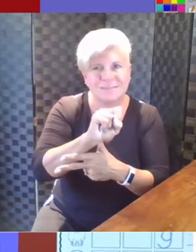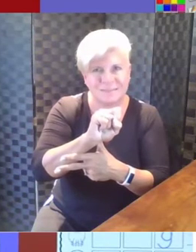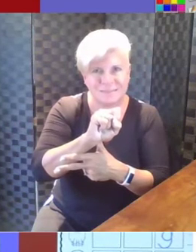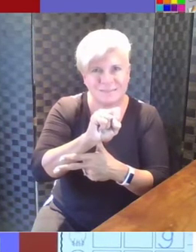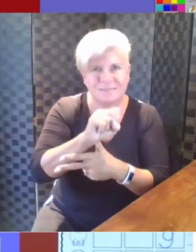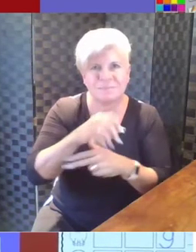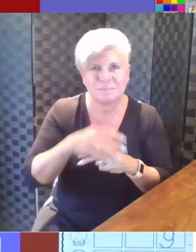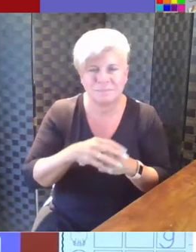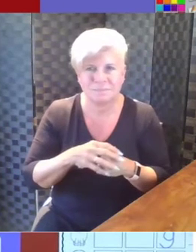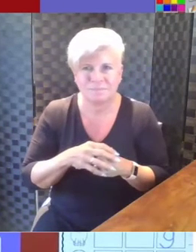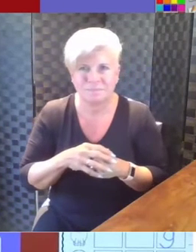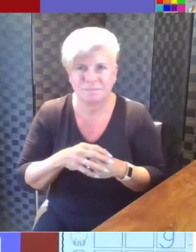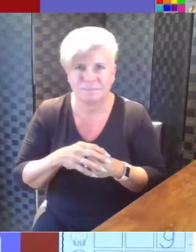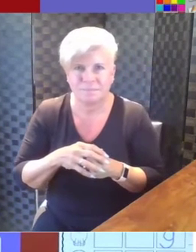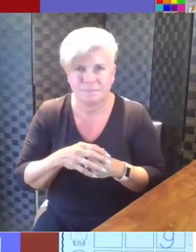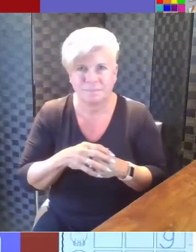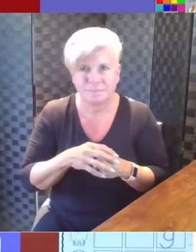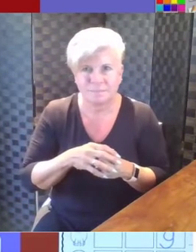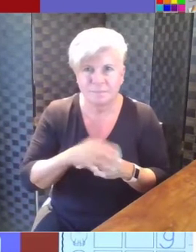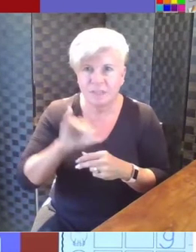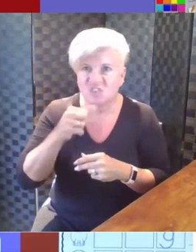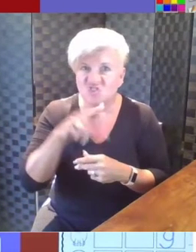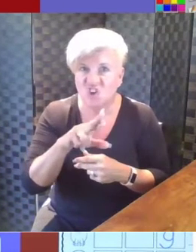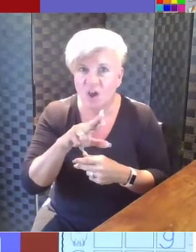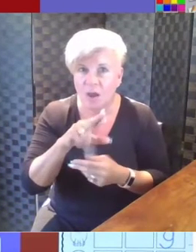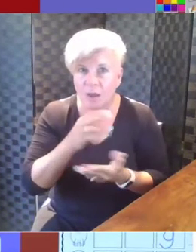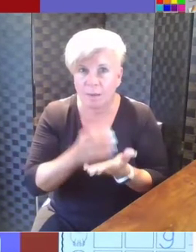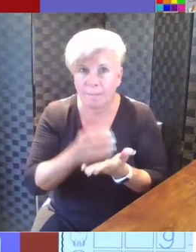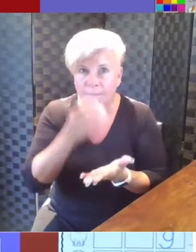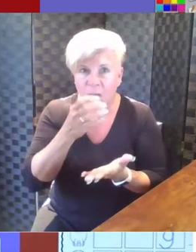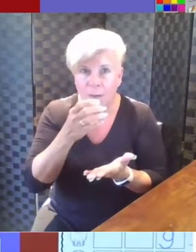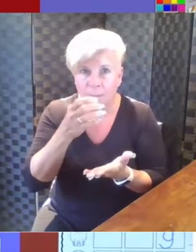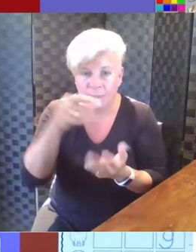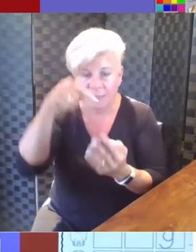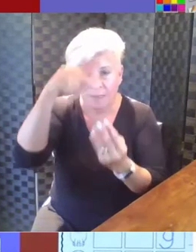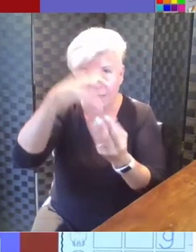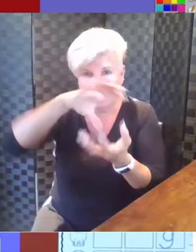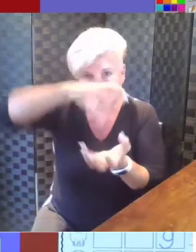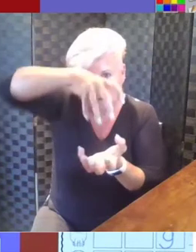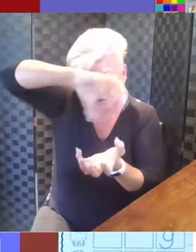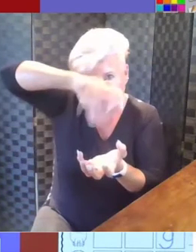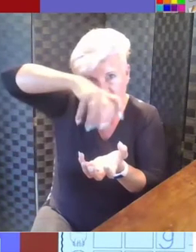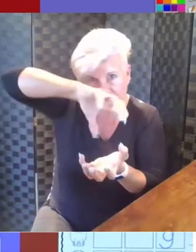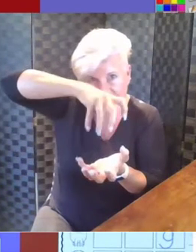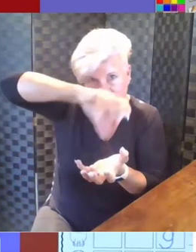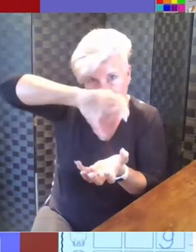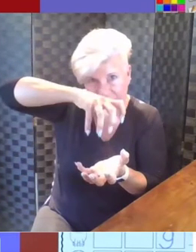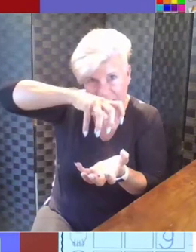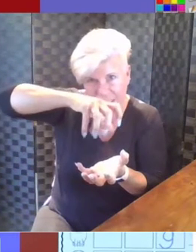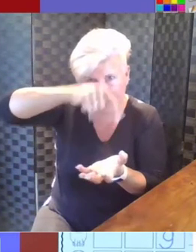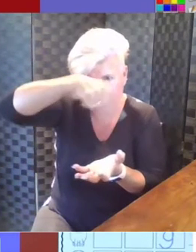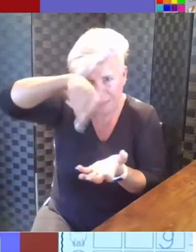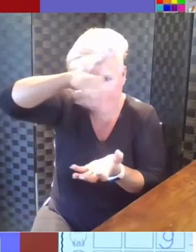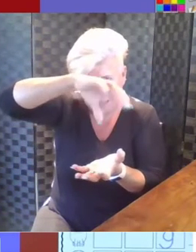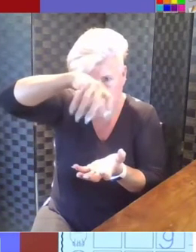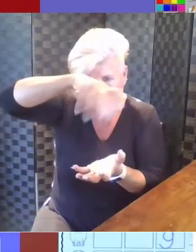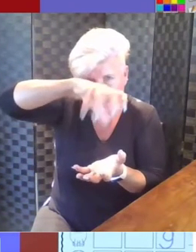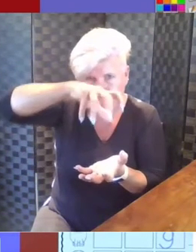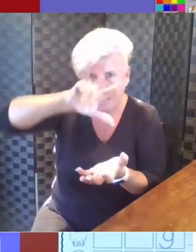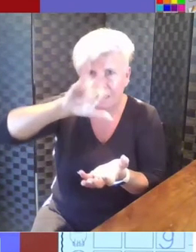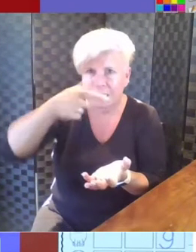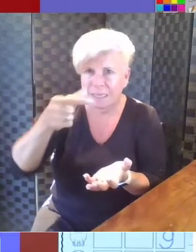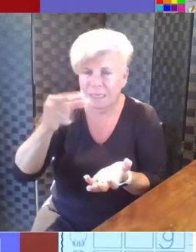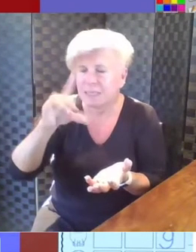S. Let's try this. It's a jar, but they're pointing to the lid. What's the middle sound in